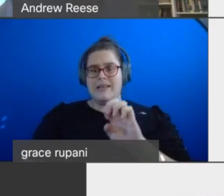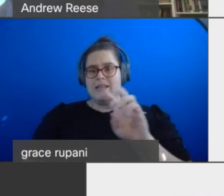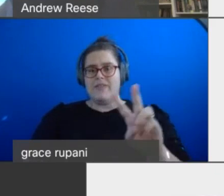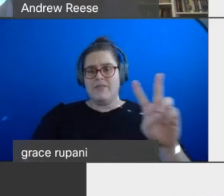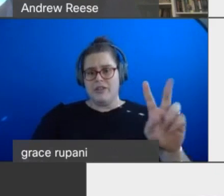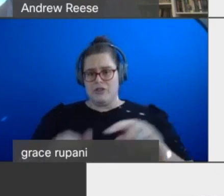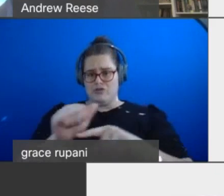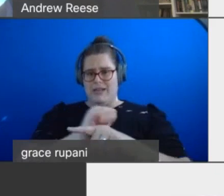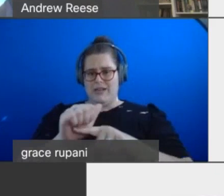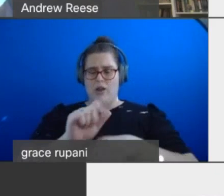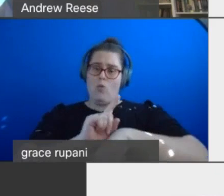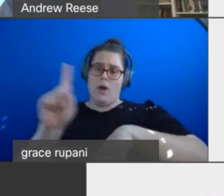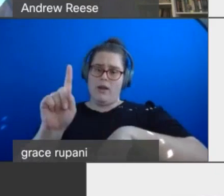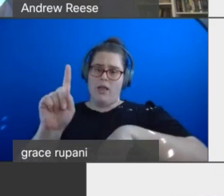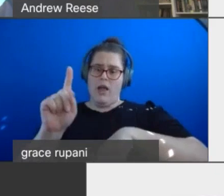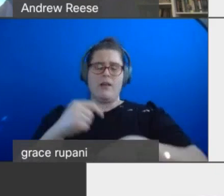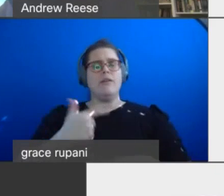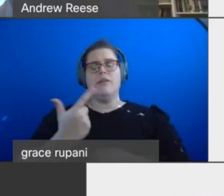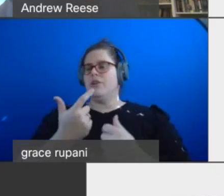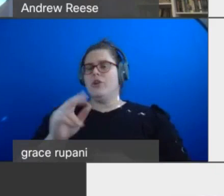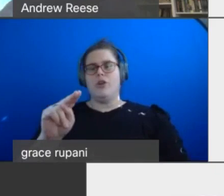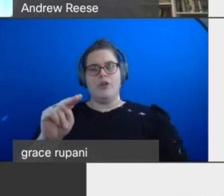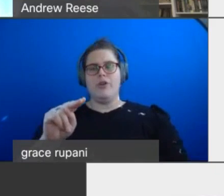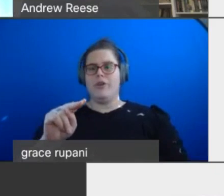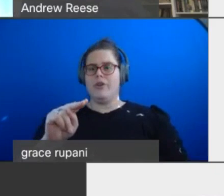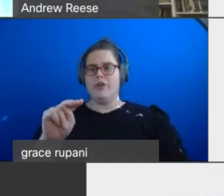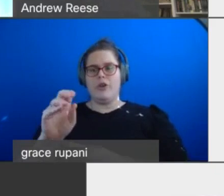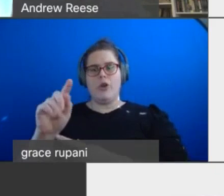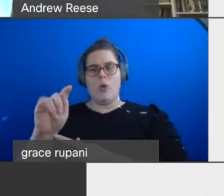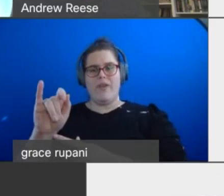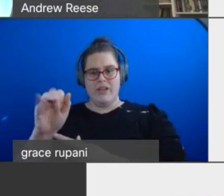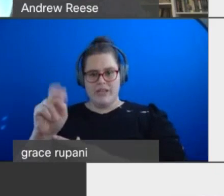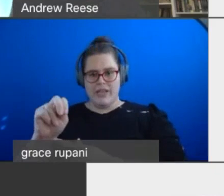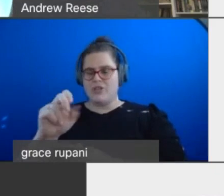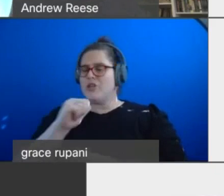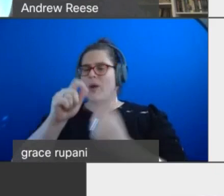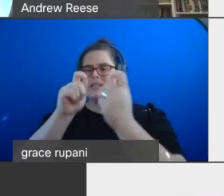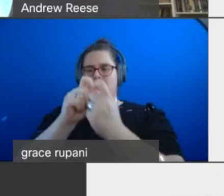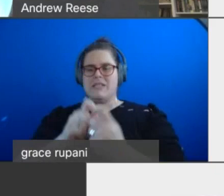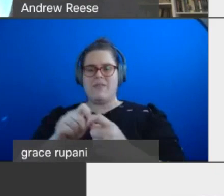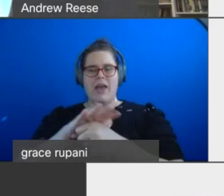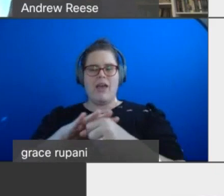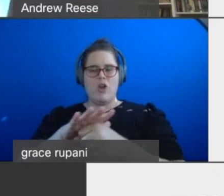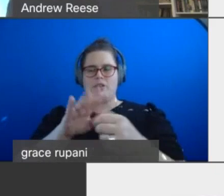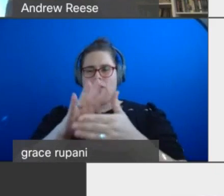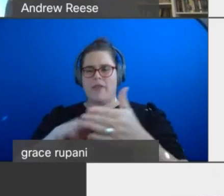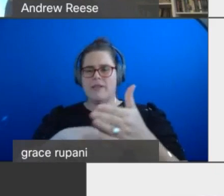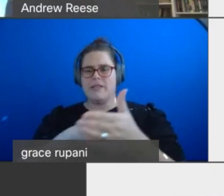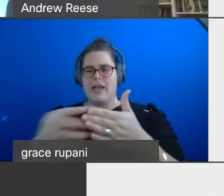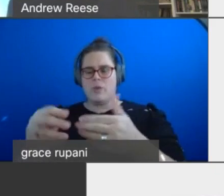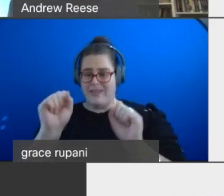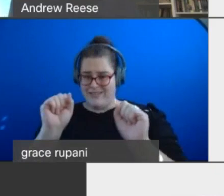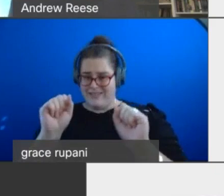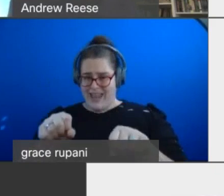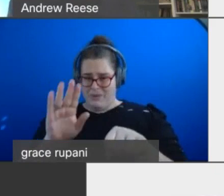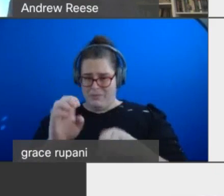p.m. The notifications do not specify the areas on the schedule. Can these notifications be more specific